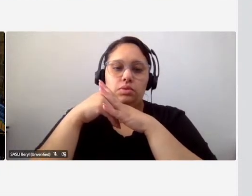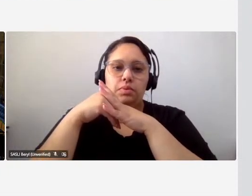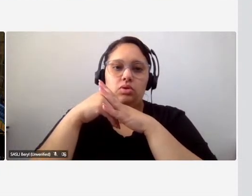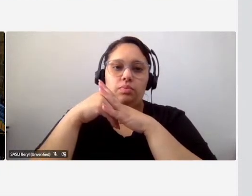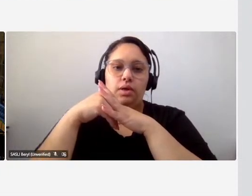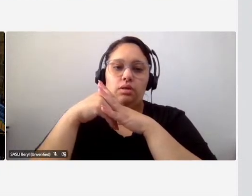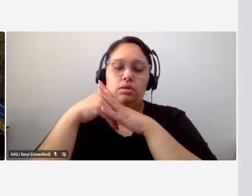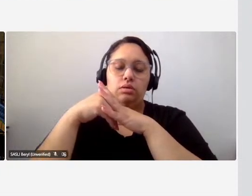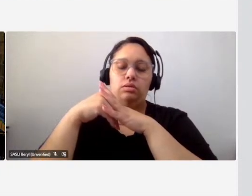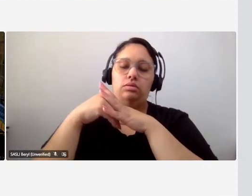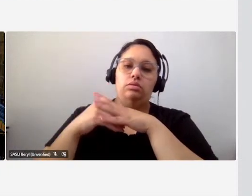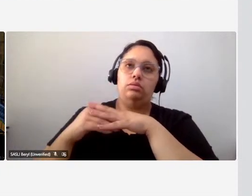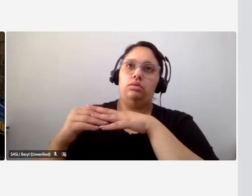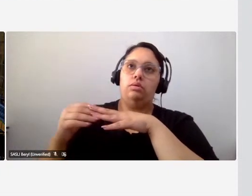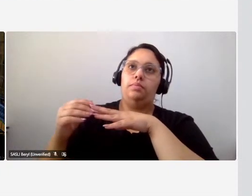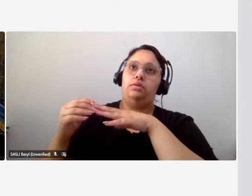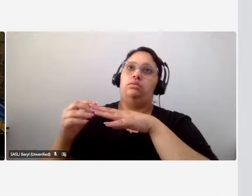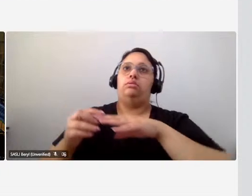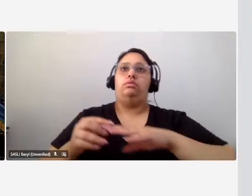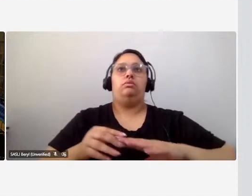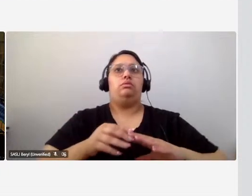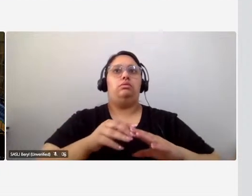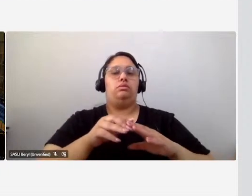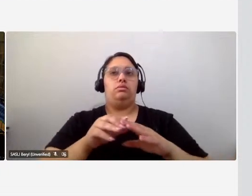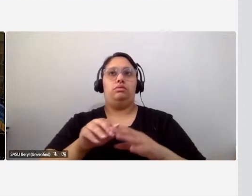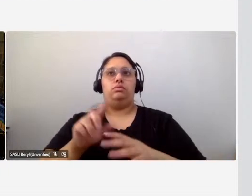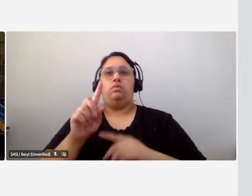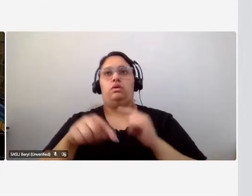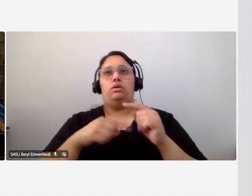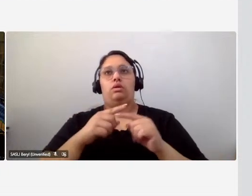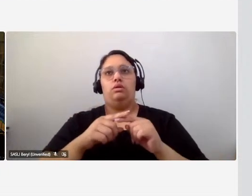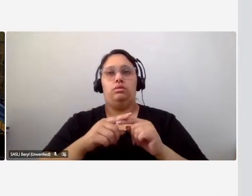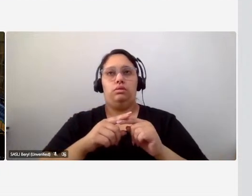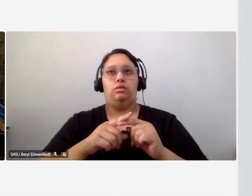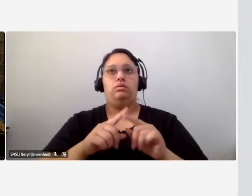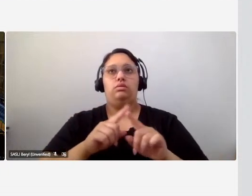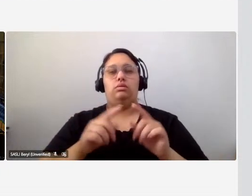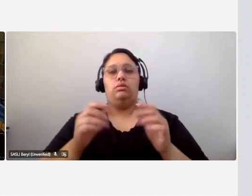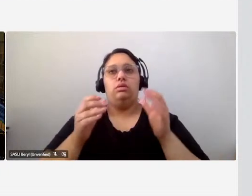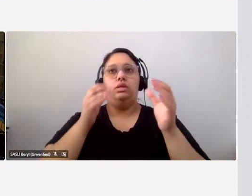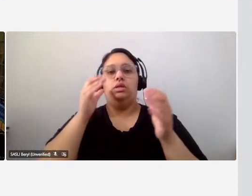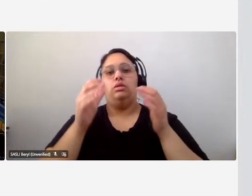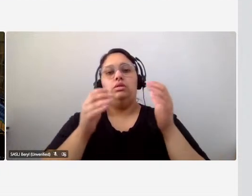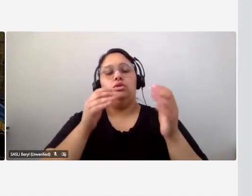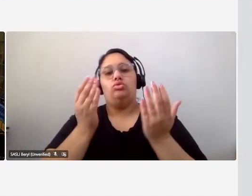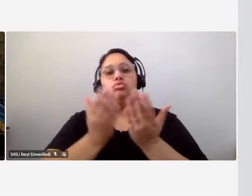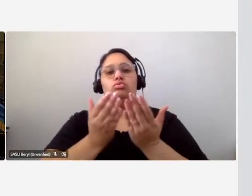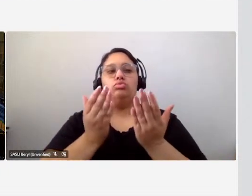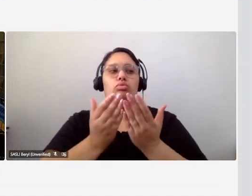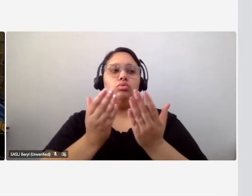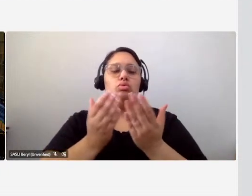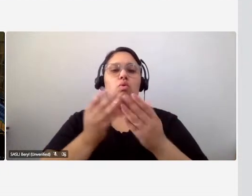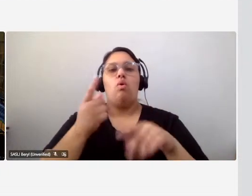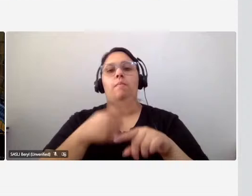you flagged? What about the initiation schools?